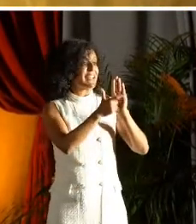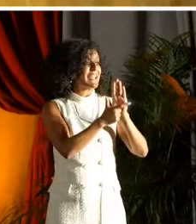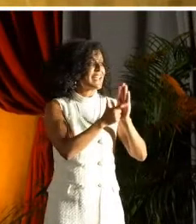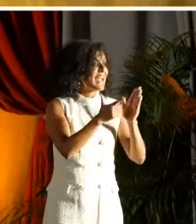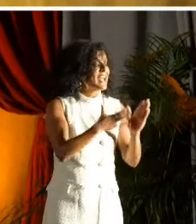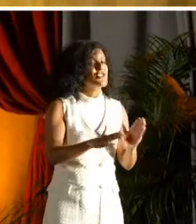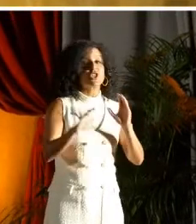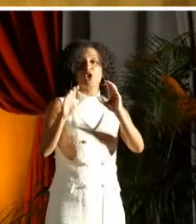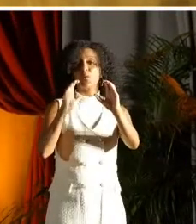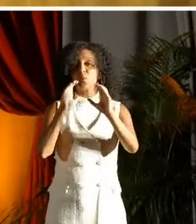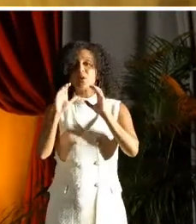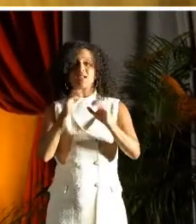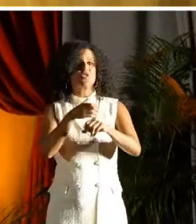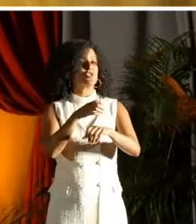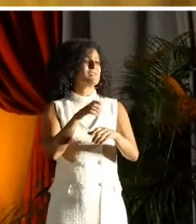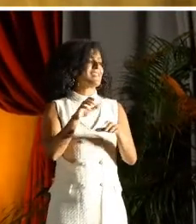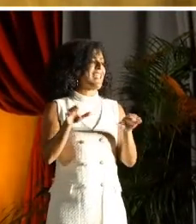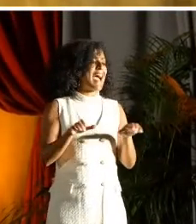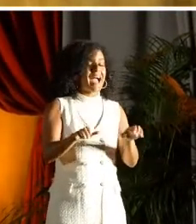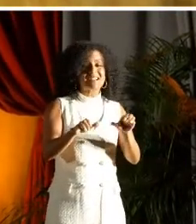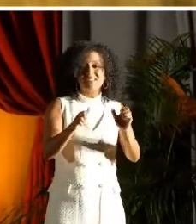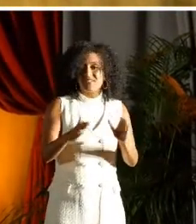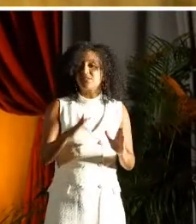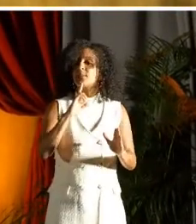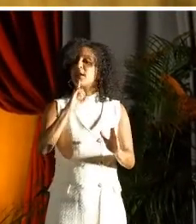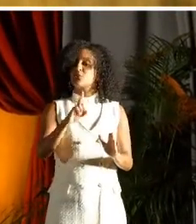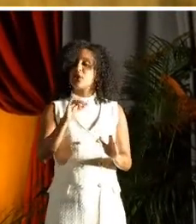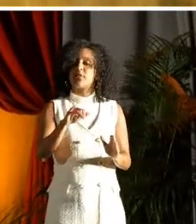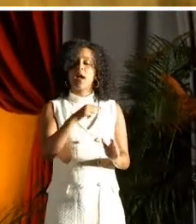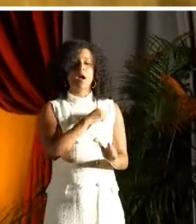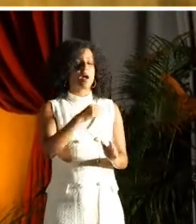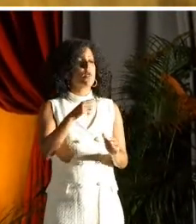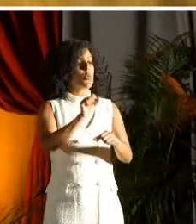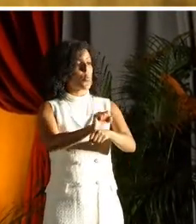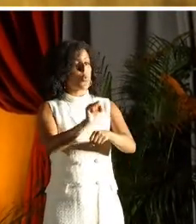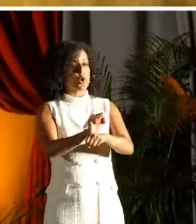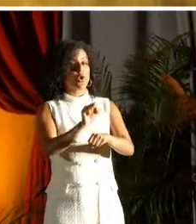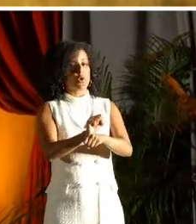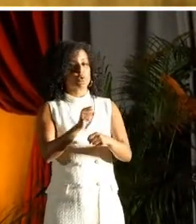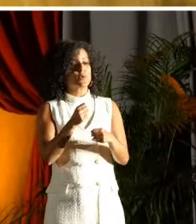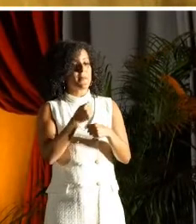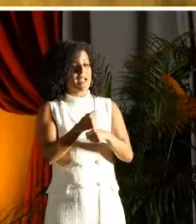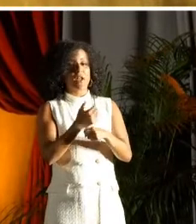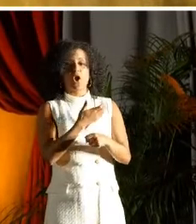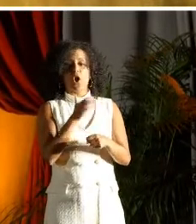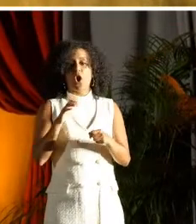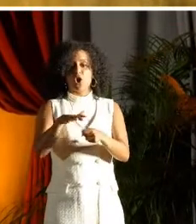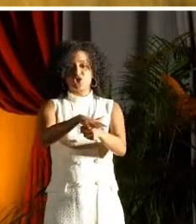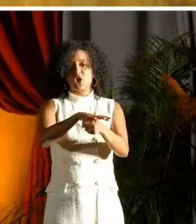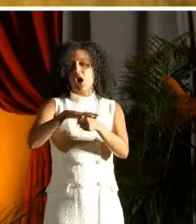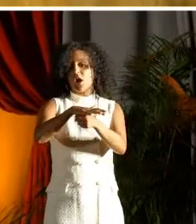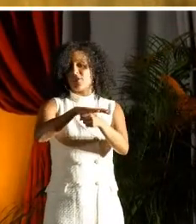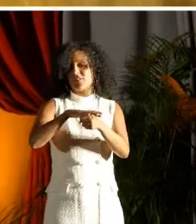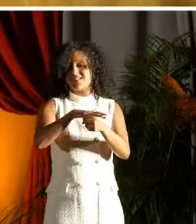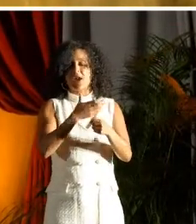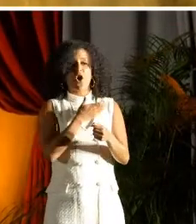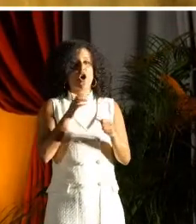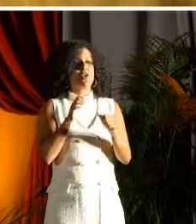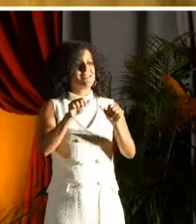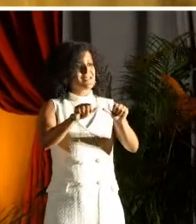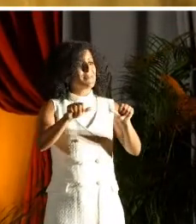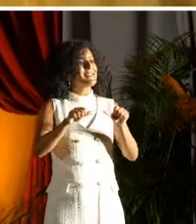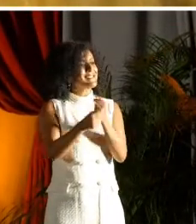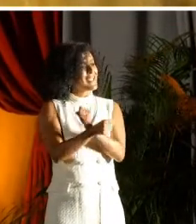and communicators and activists to ensure that the work to make our geographies and our spaces